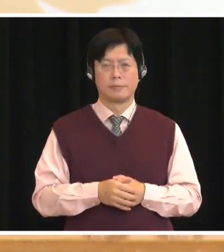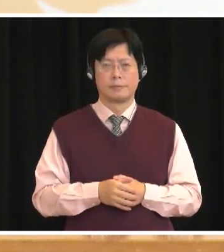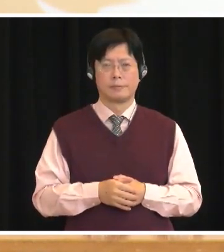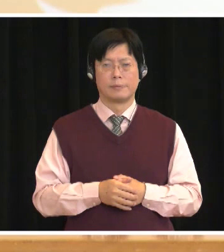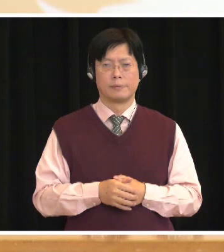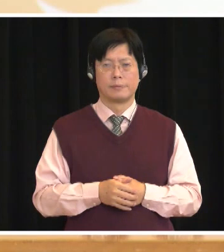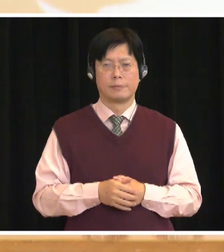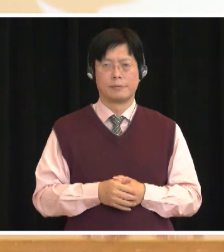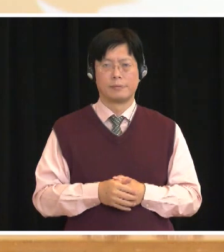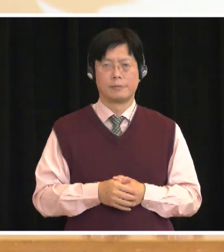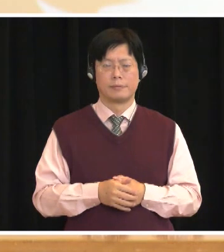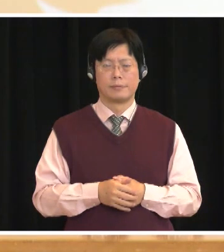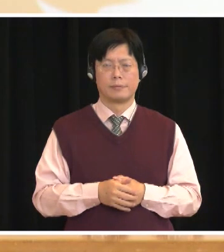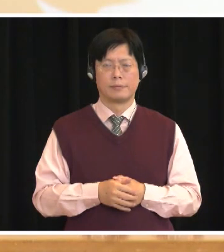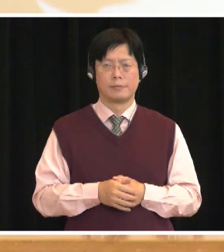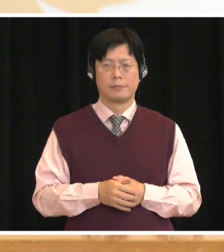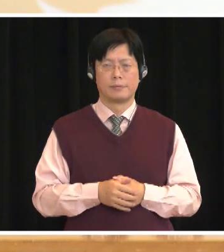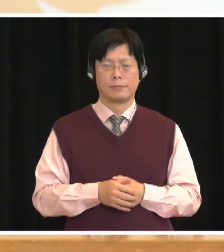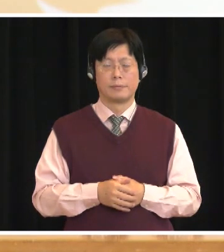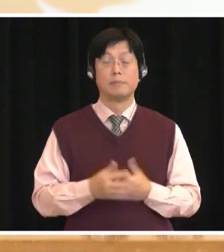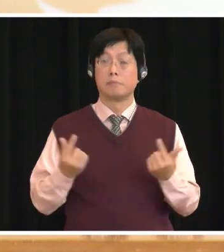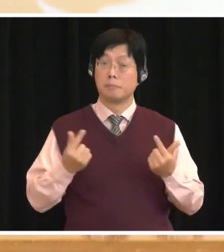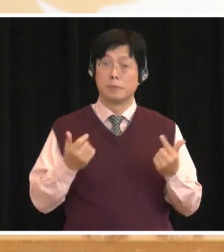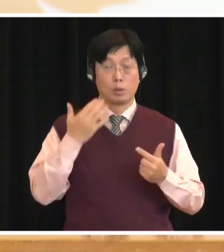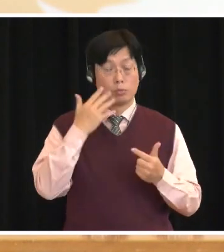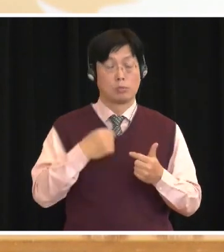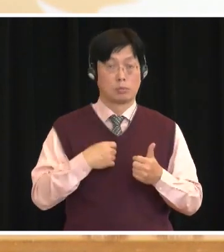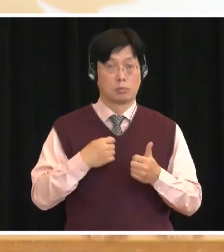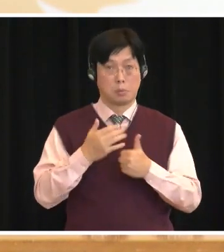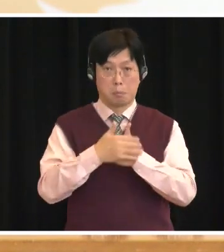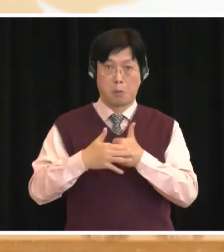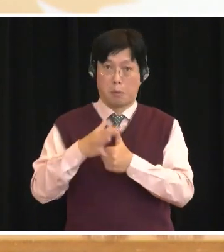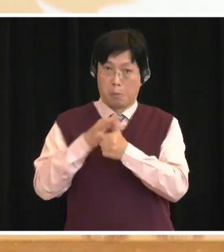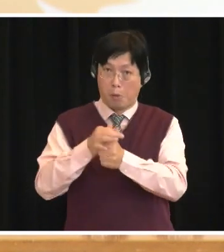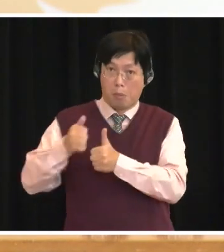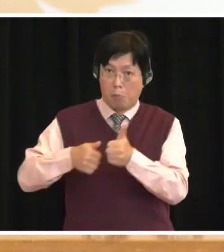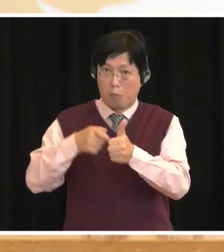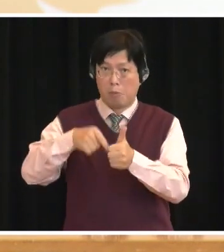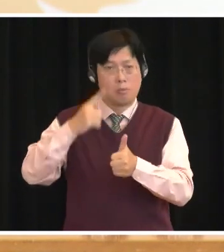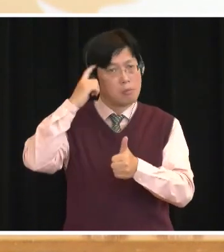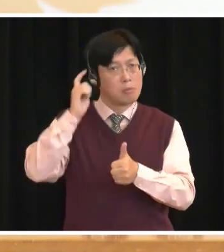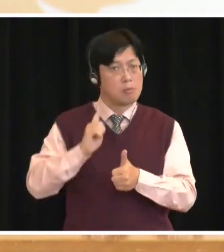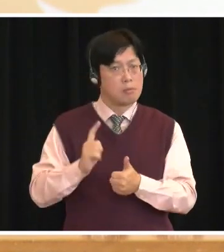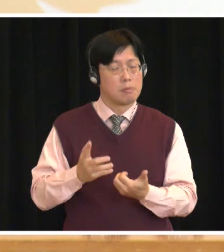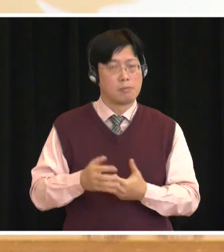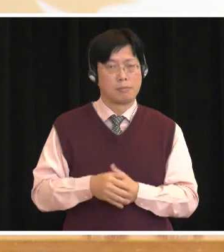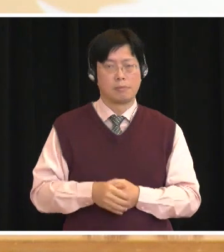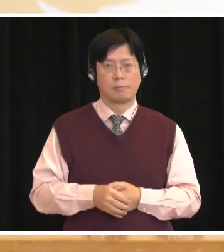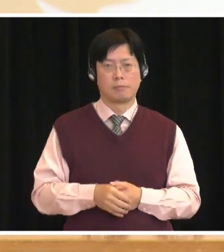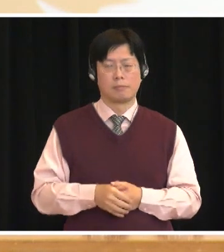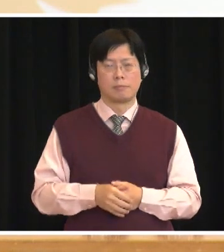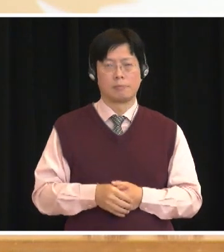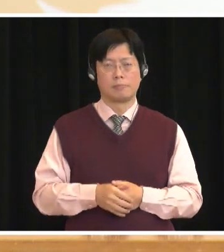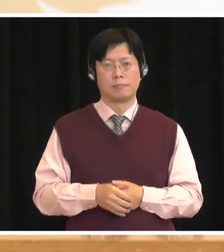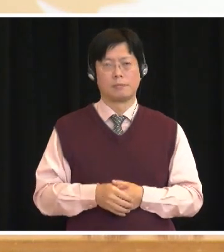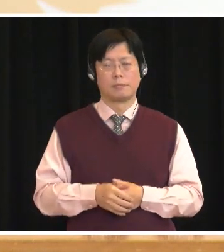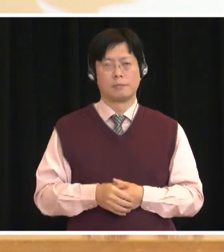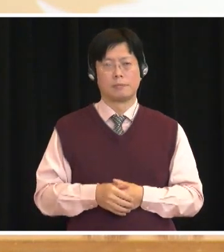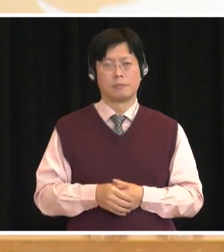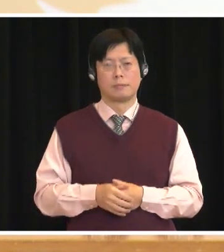protective disciplining. Another category of those status offenses are